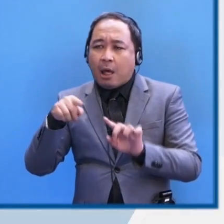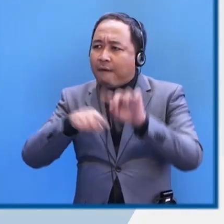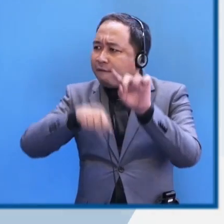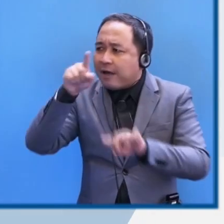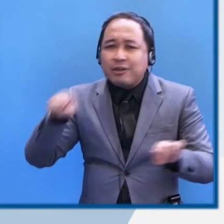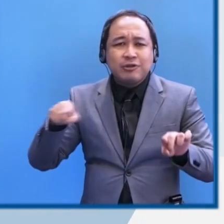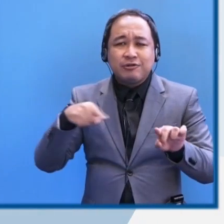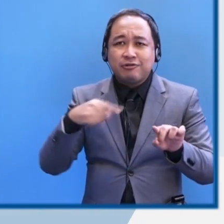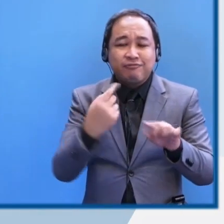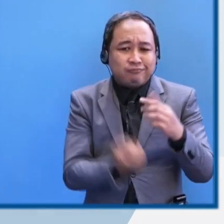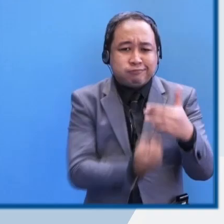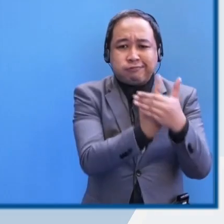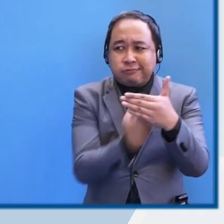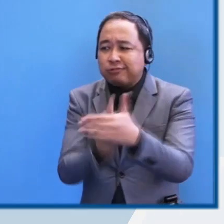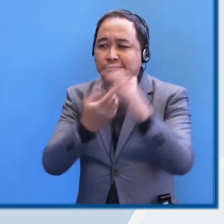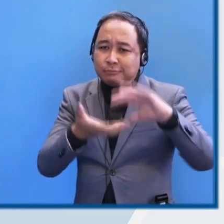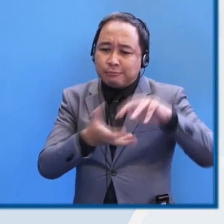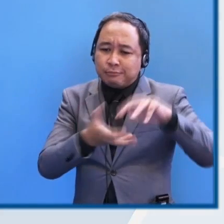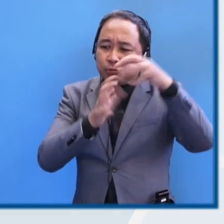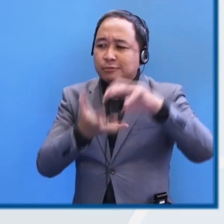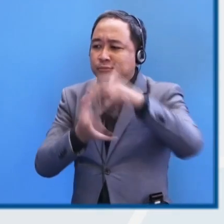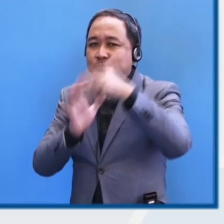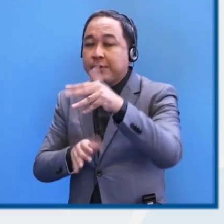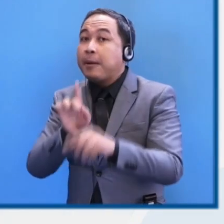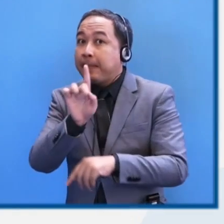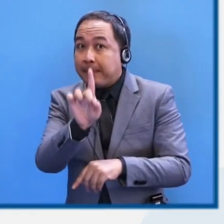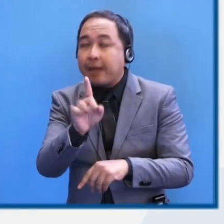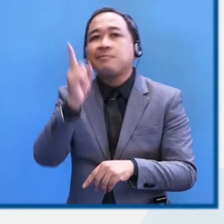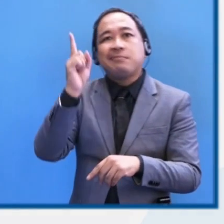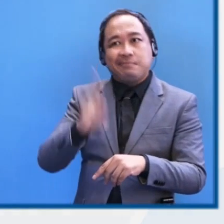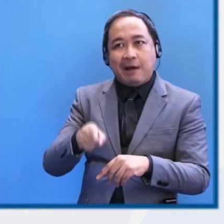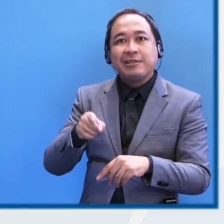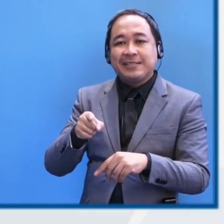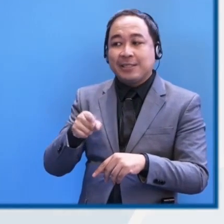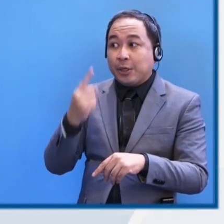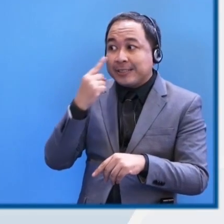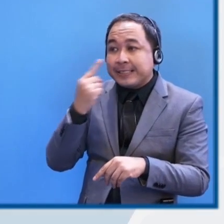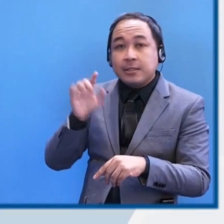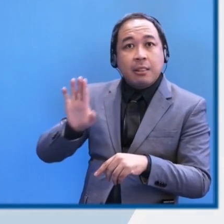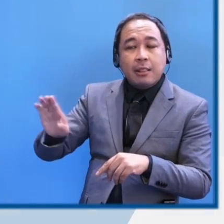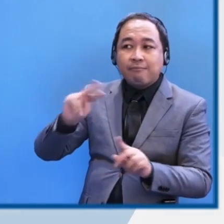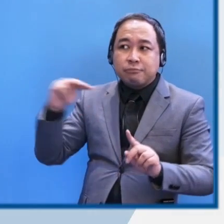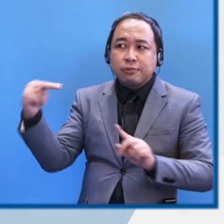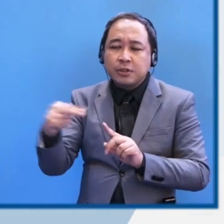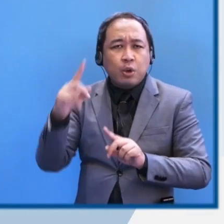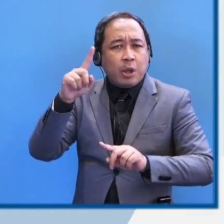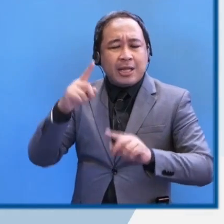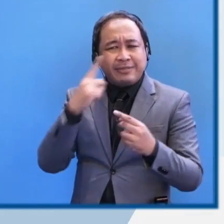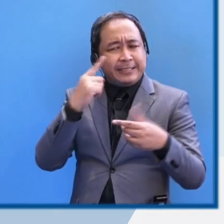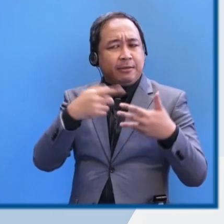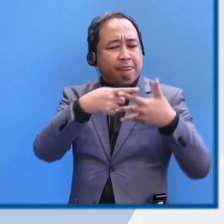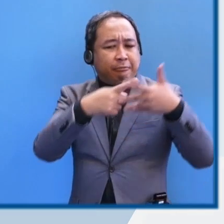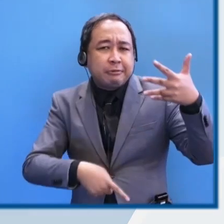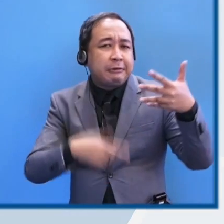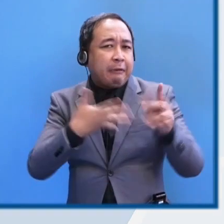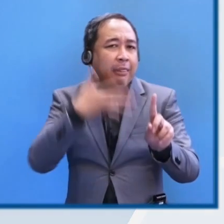the perspectives that community had in terms of the various risks and various threats and the consequence that they're